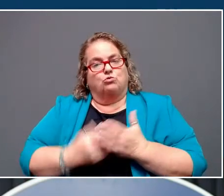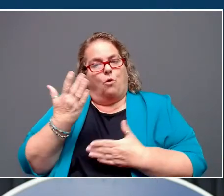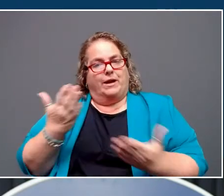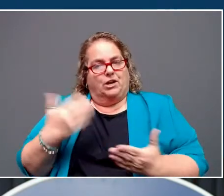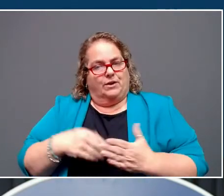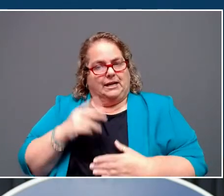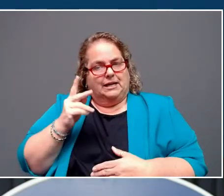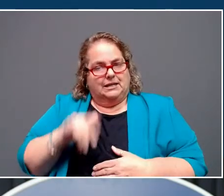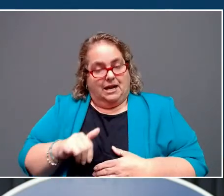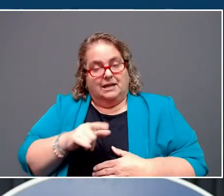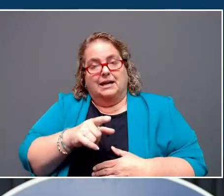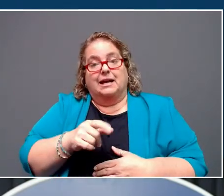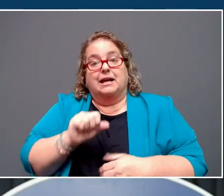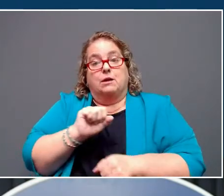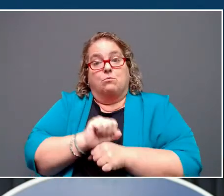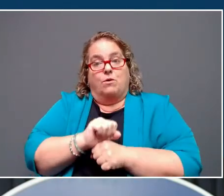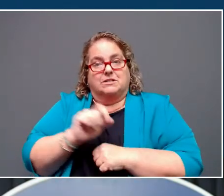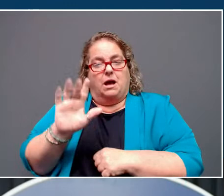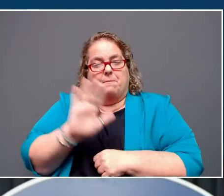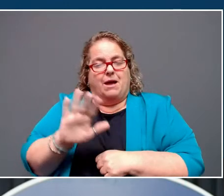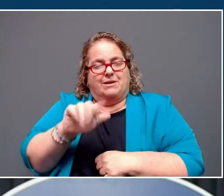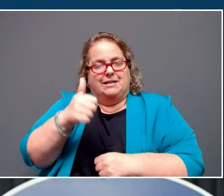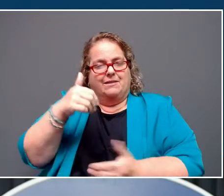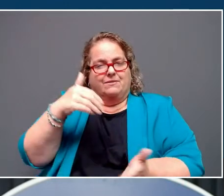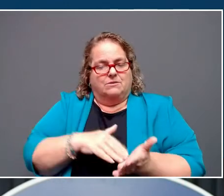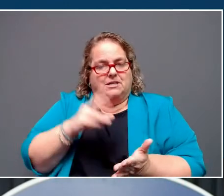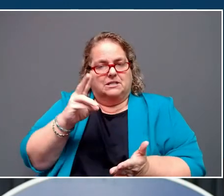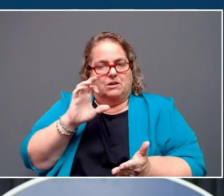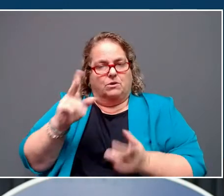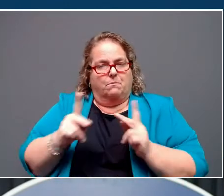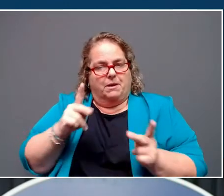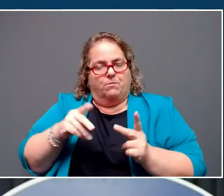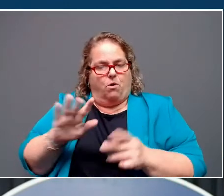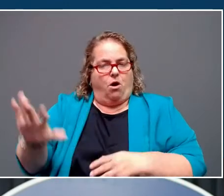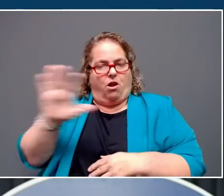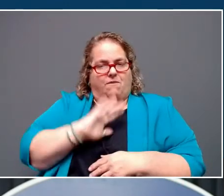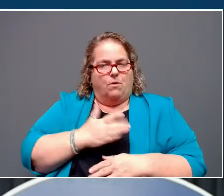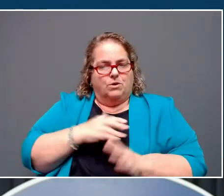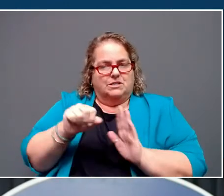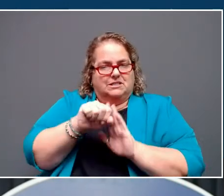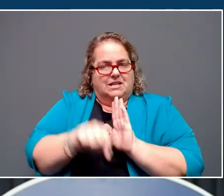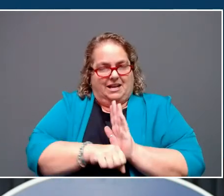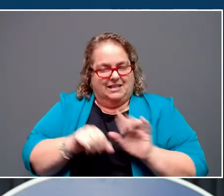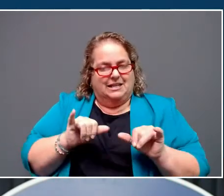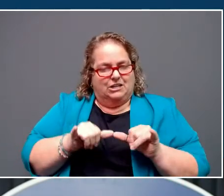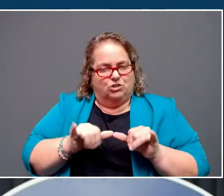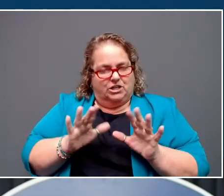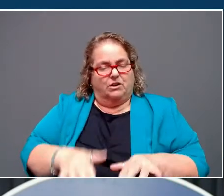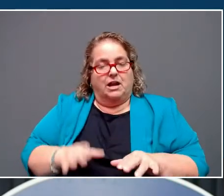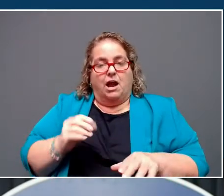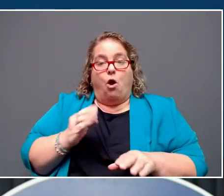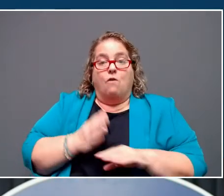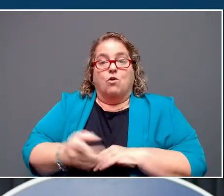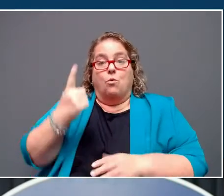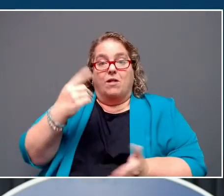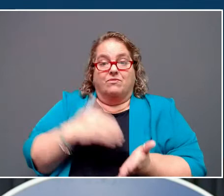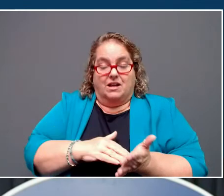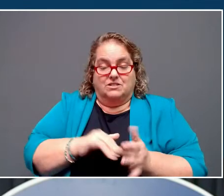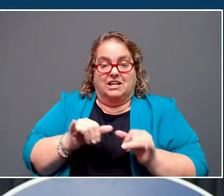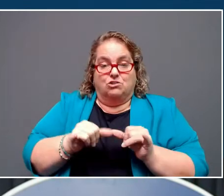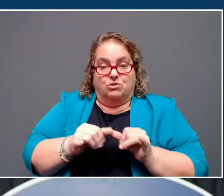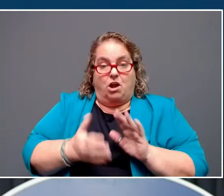about 10,600 people throughout our state. And over 1,000 engineering service operations in the Commonwealth